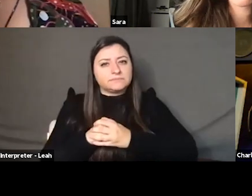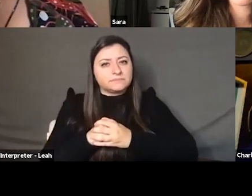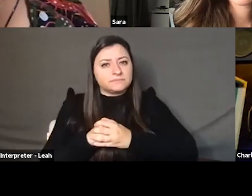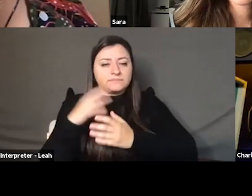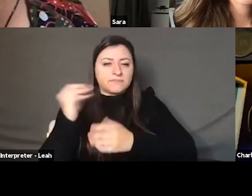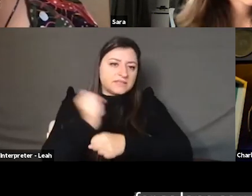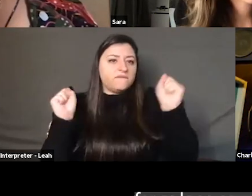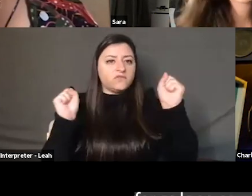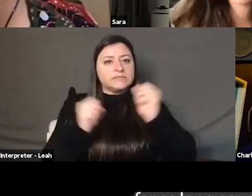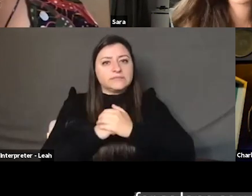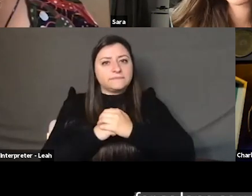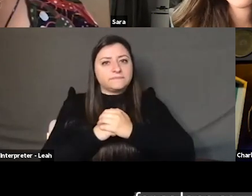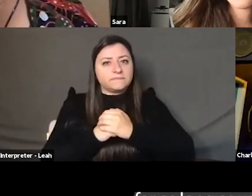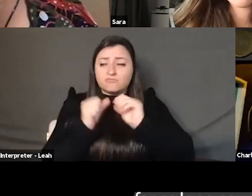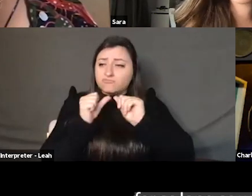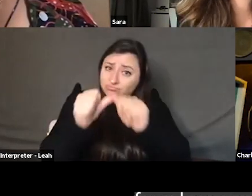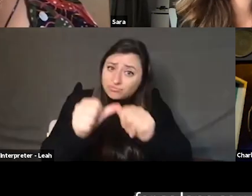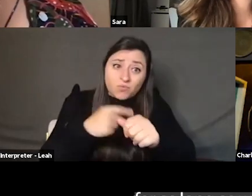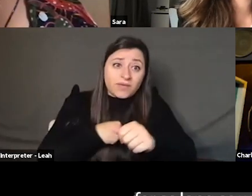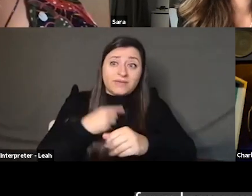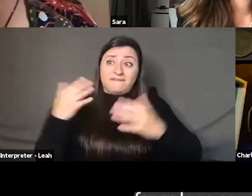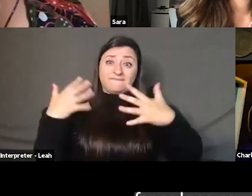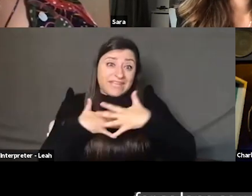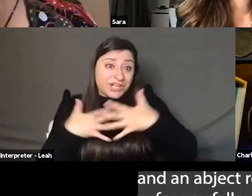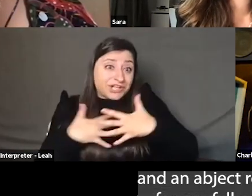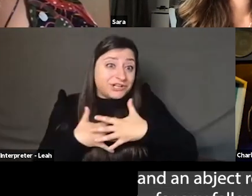sovereignty. For as long as we carry fear